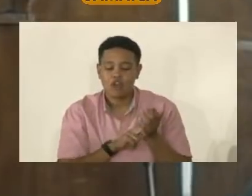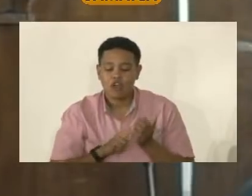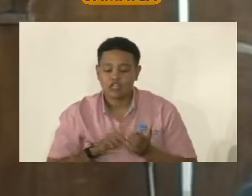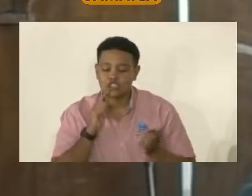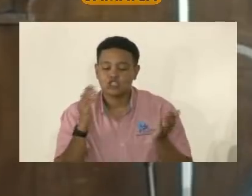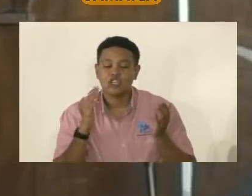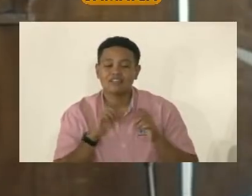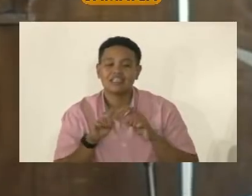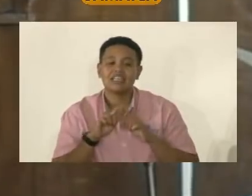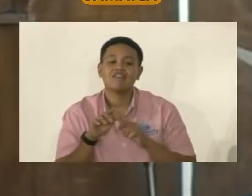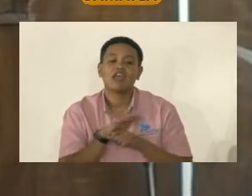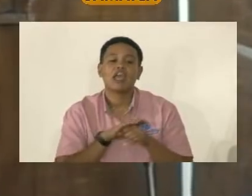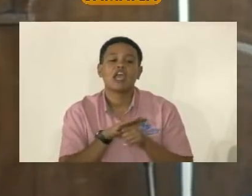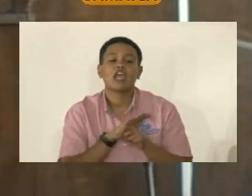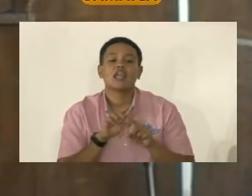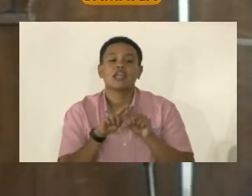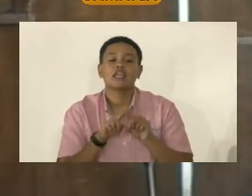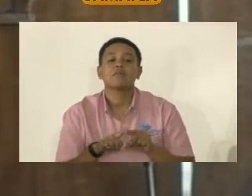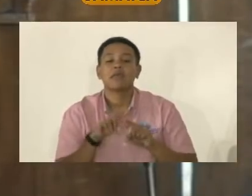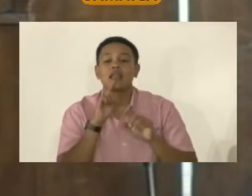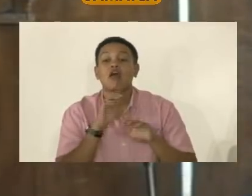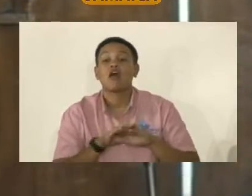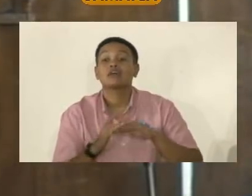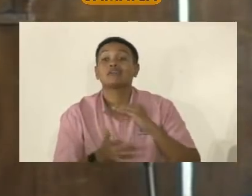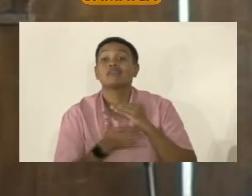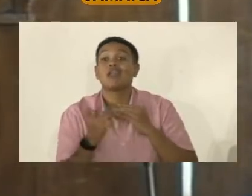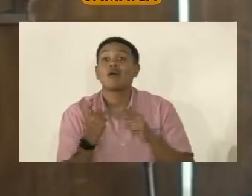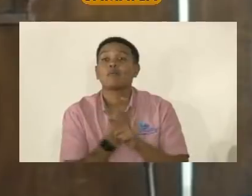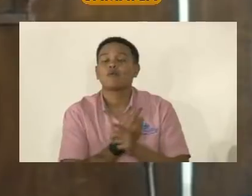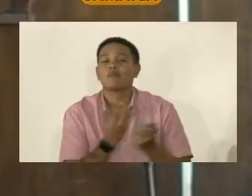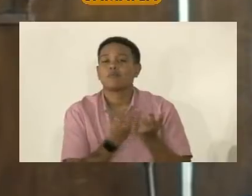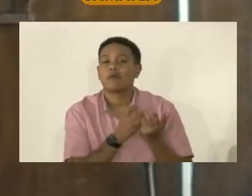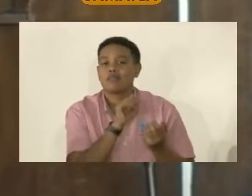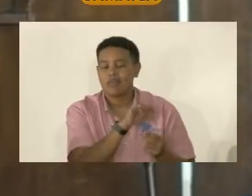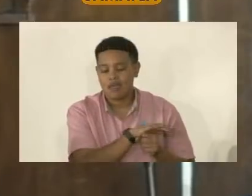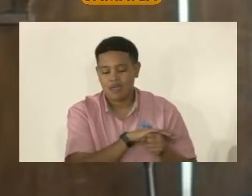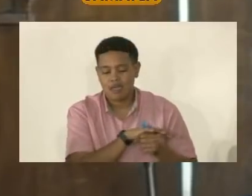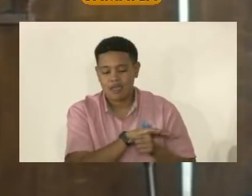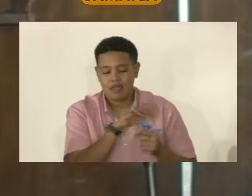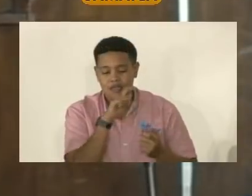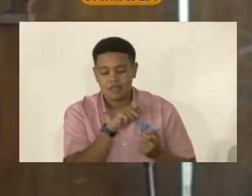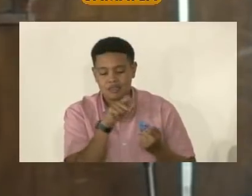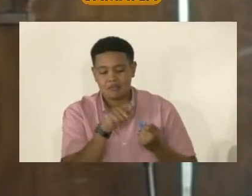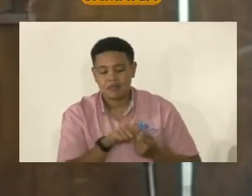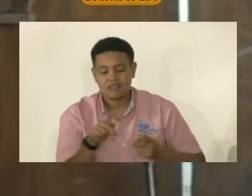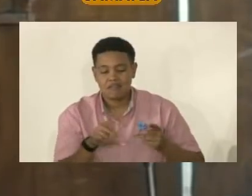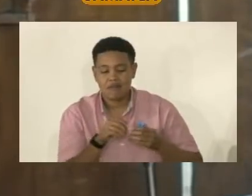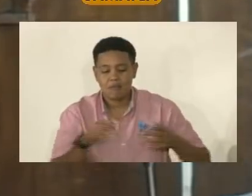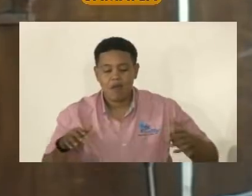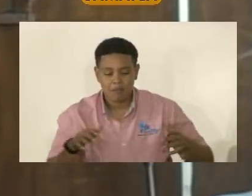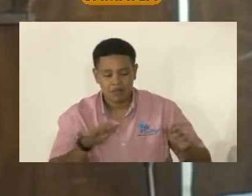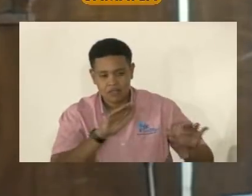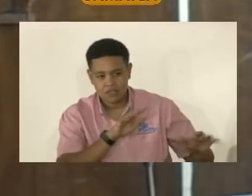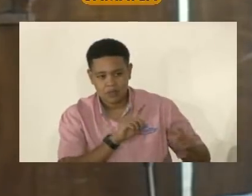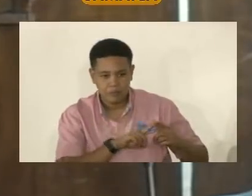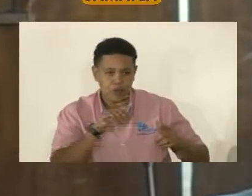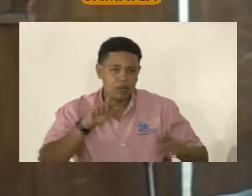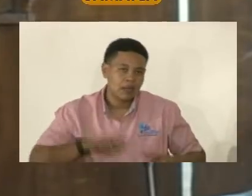areas depending on the technology that's appropriate for their specific population density and terrain.